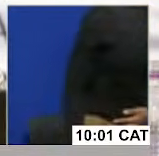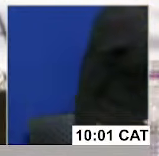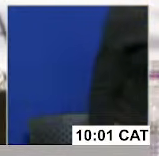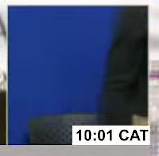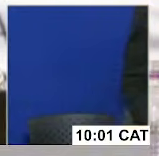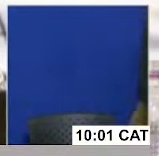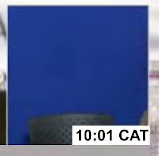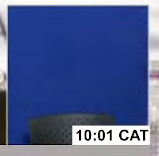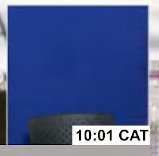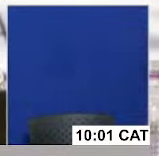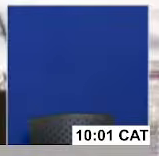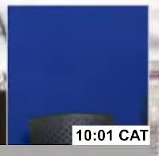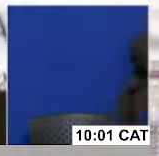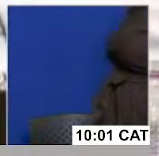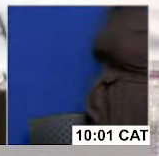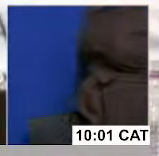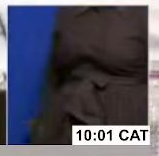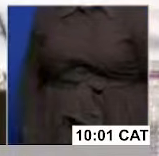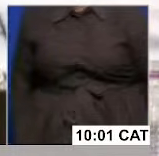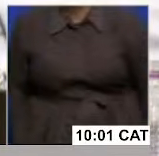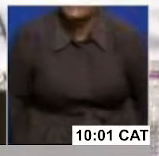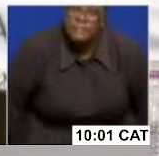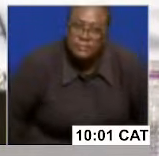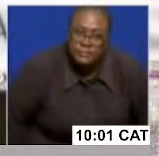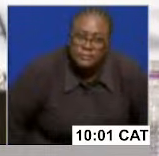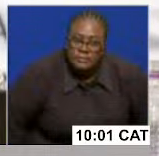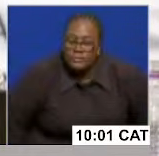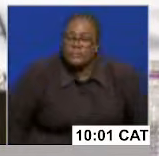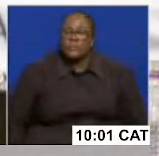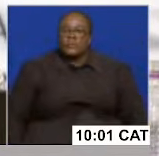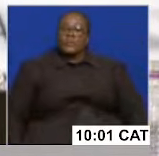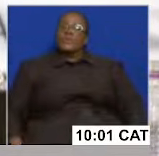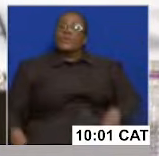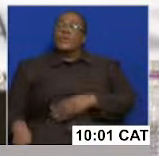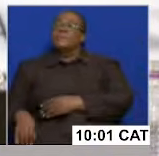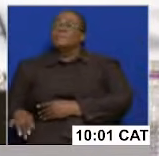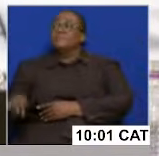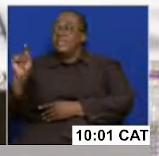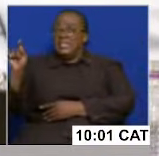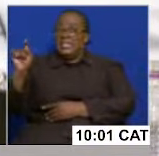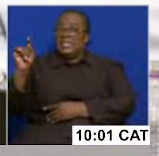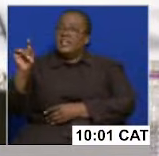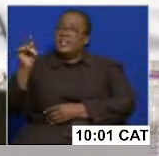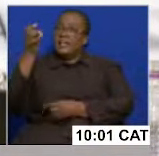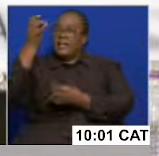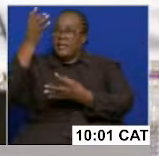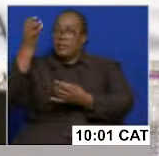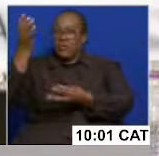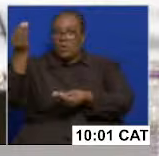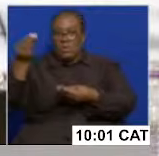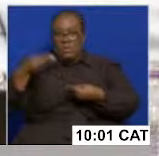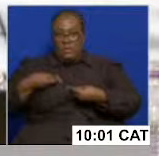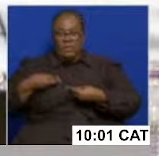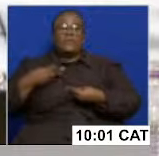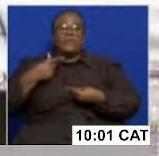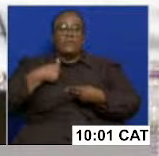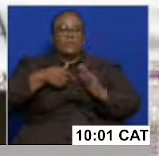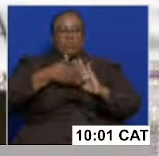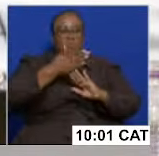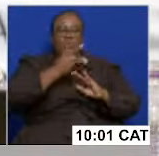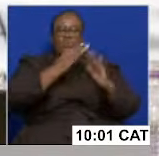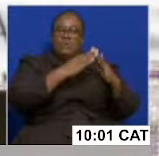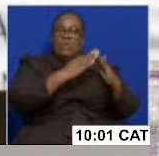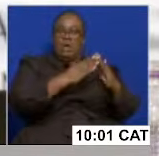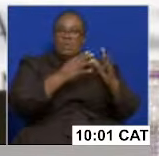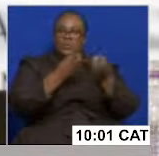He will give the information, then we will go to that house with the information. When we get to